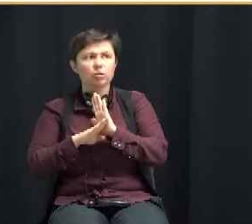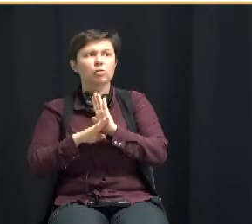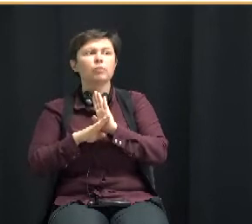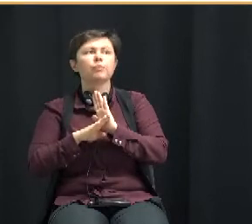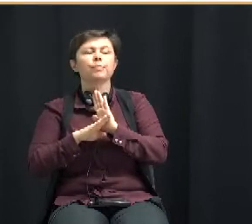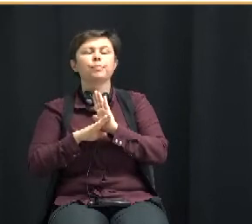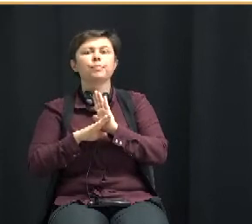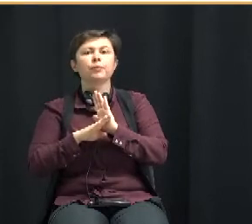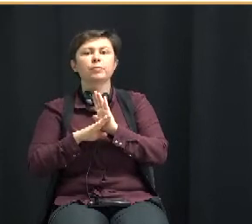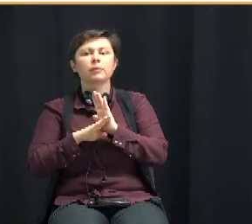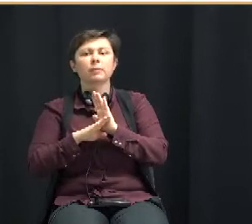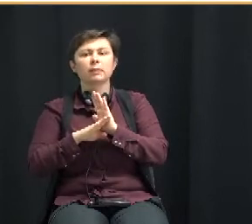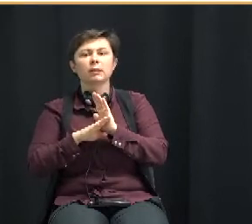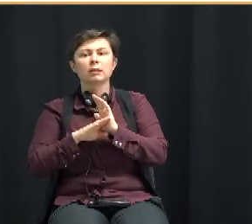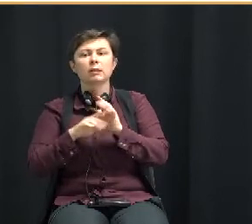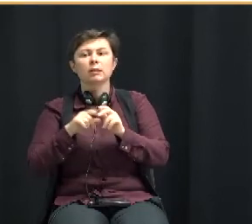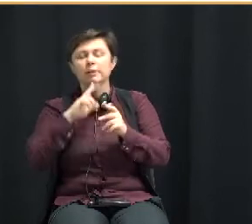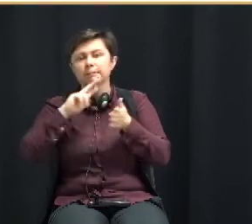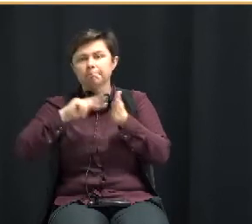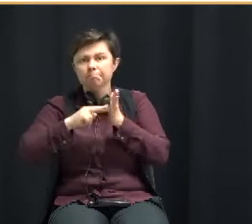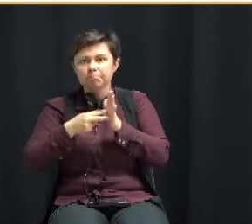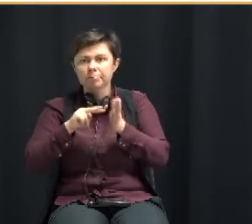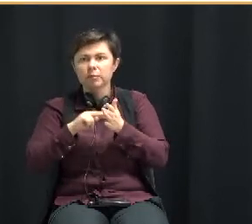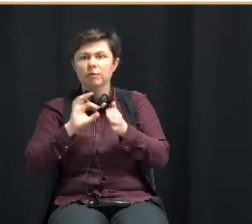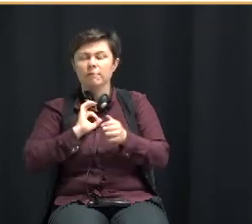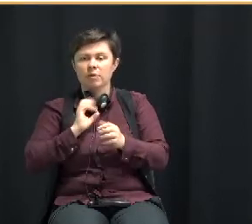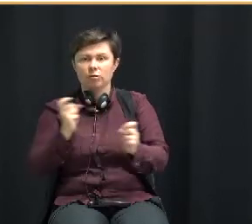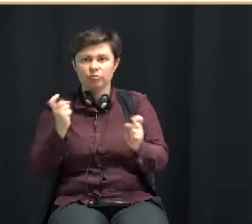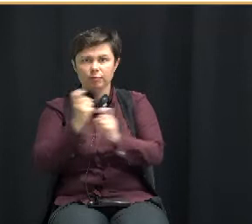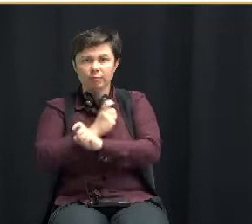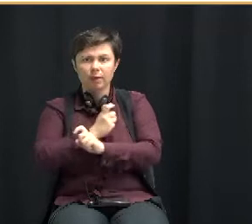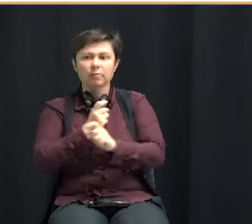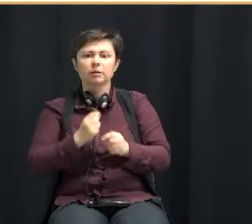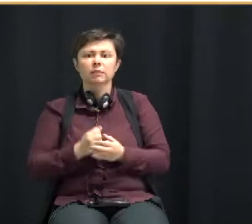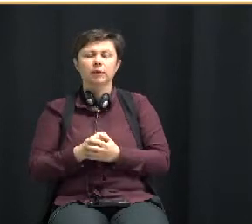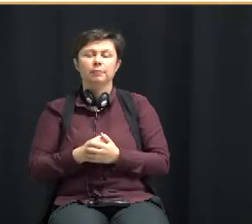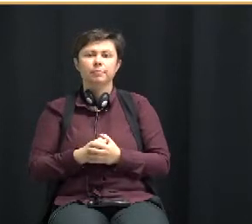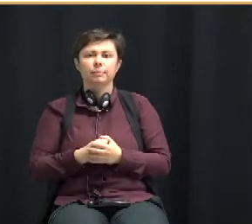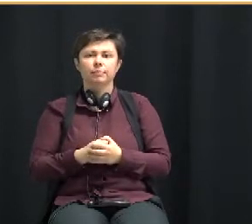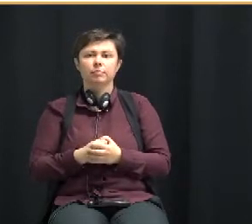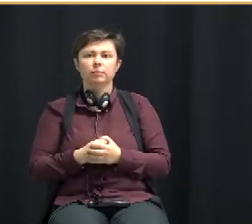programming, legislation, so strategic approach in our country,